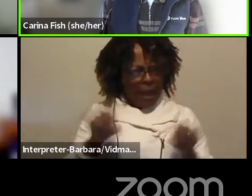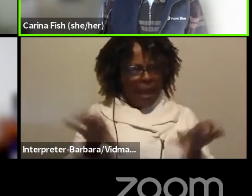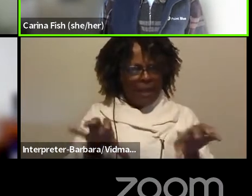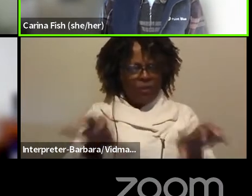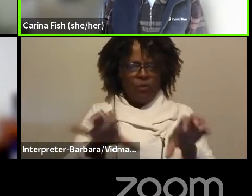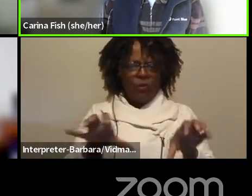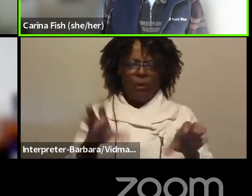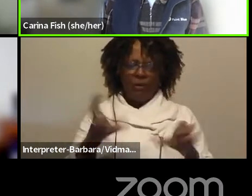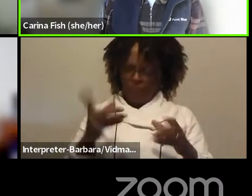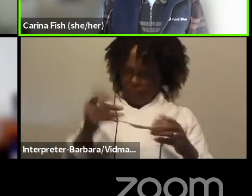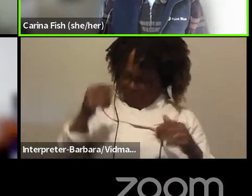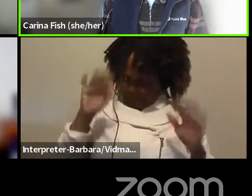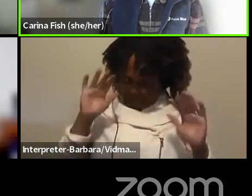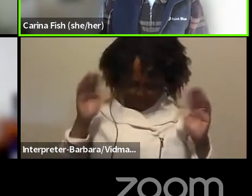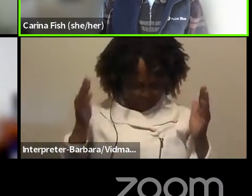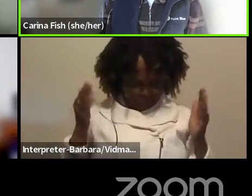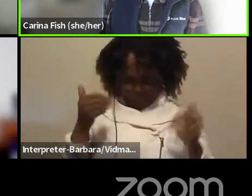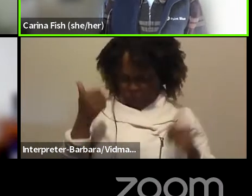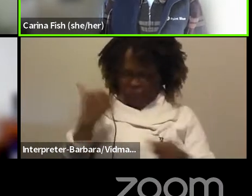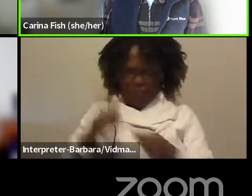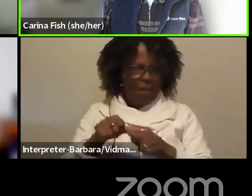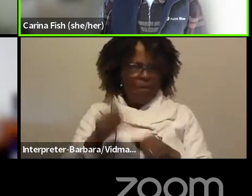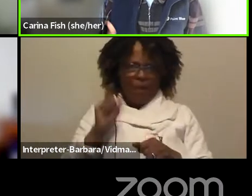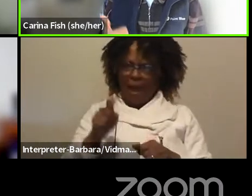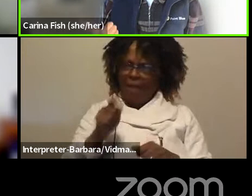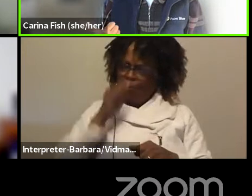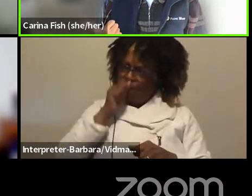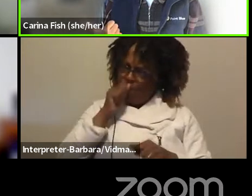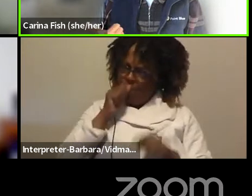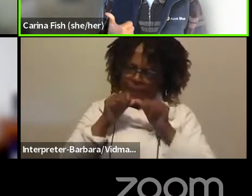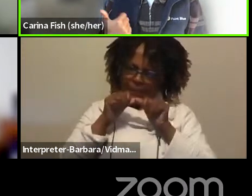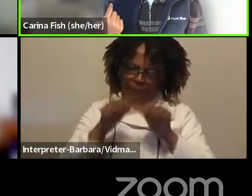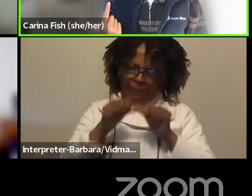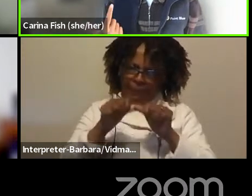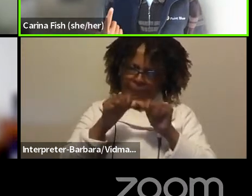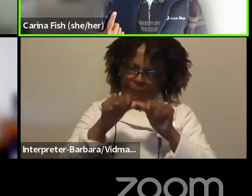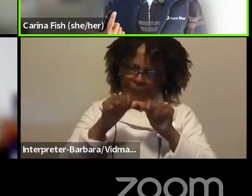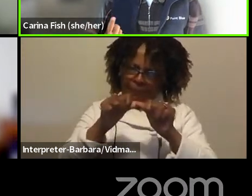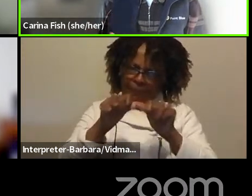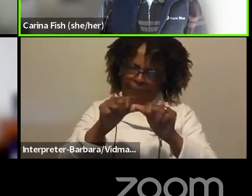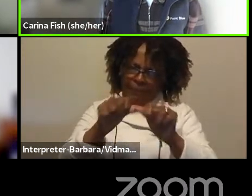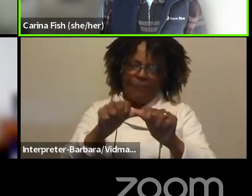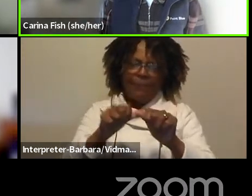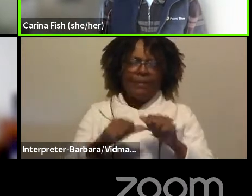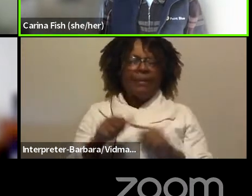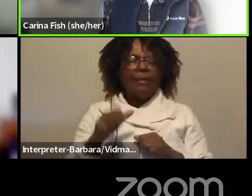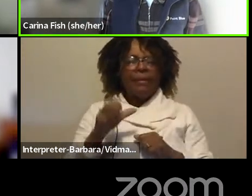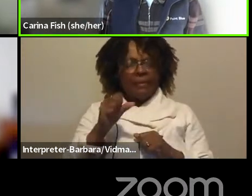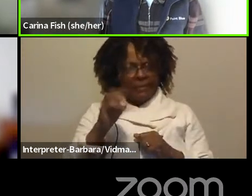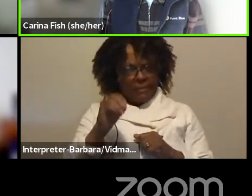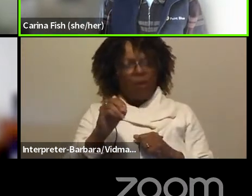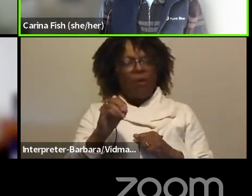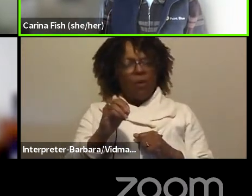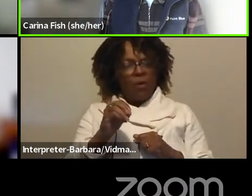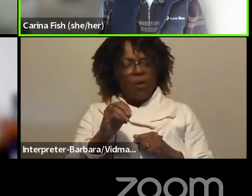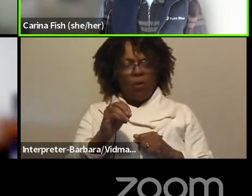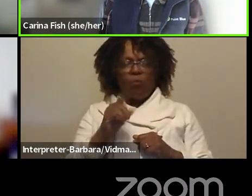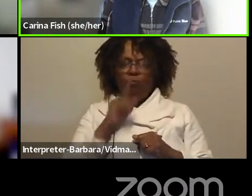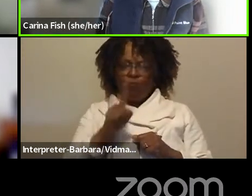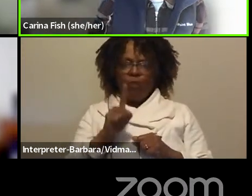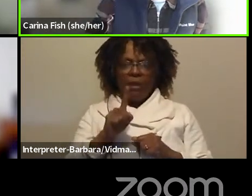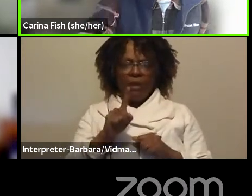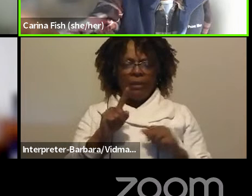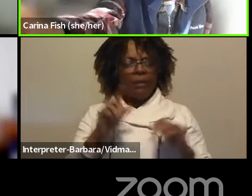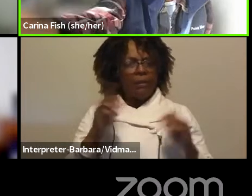have a little bit more perseverance and you're almost there. So I think, again, your support network and then making sure you reflect on your accomplishments is super